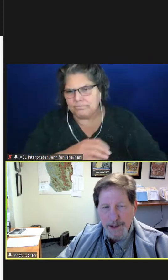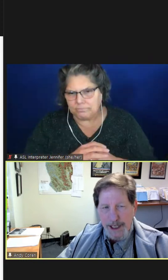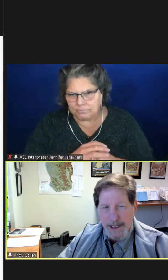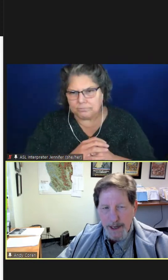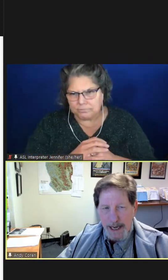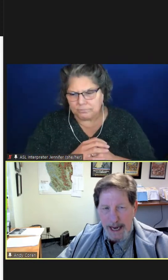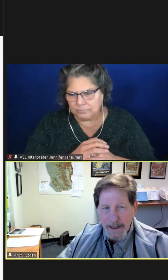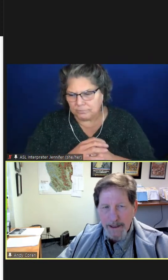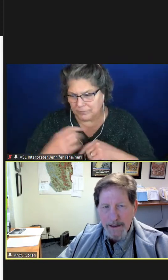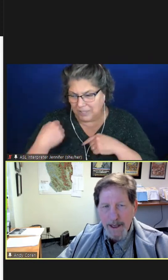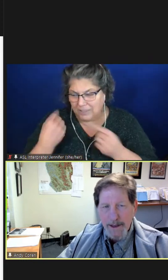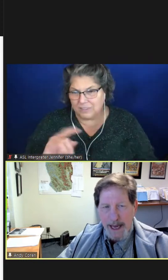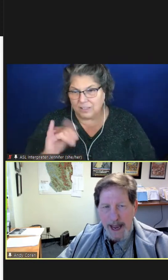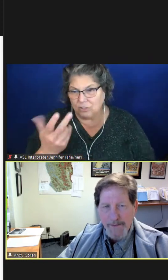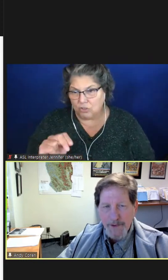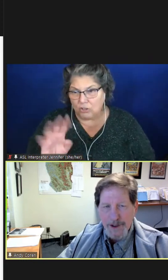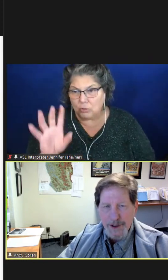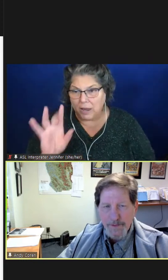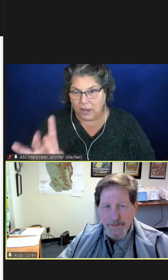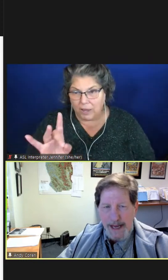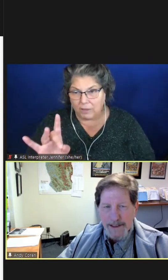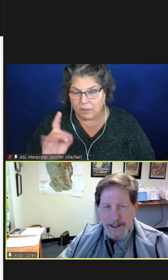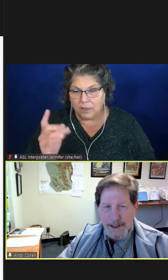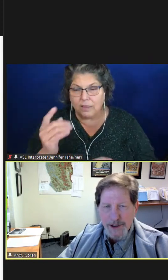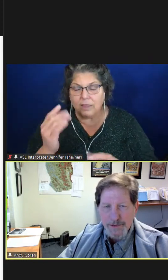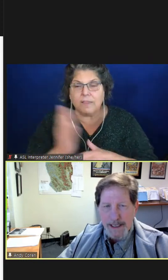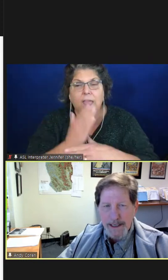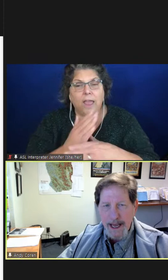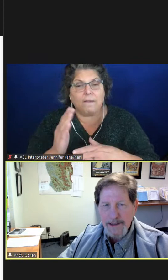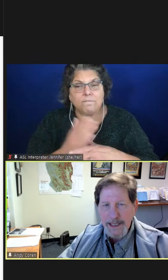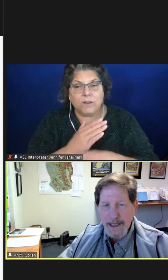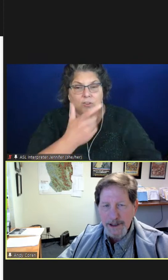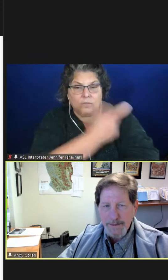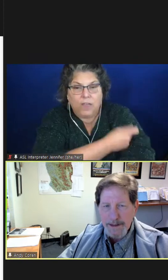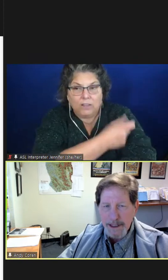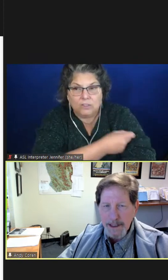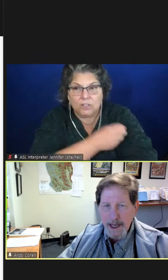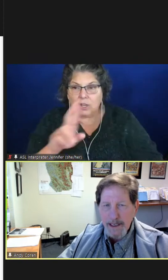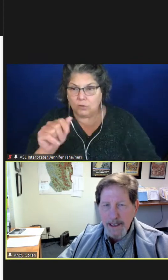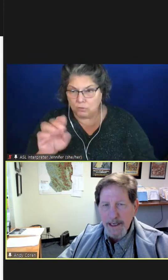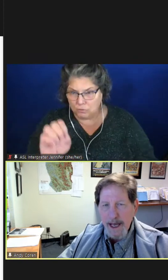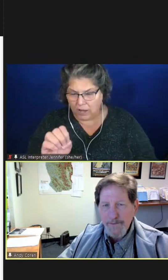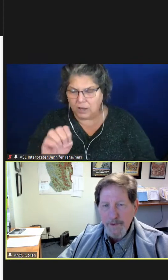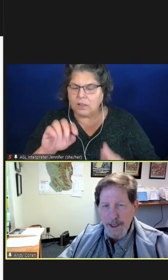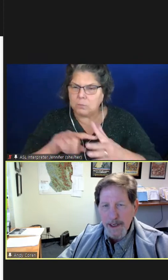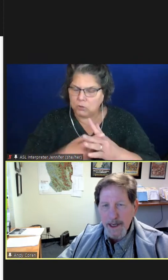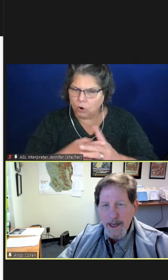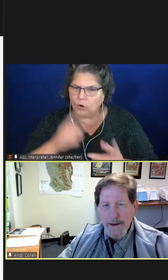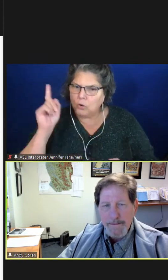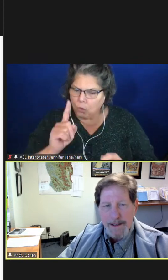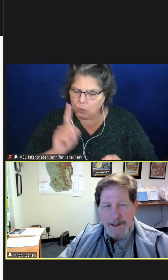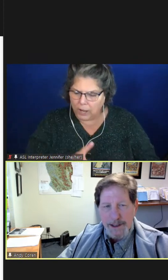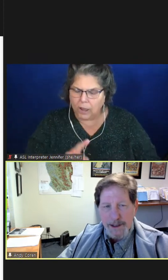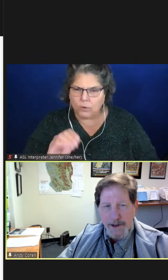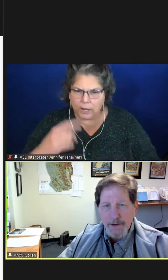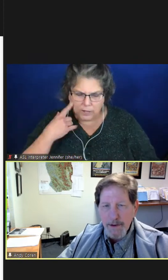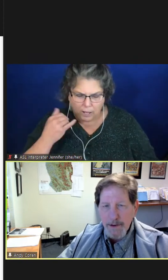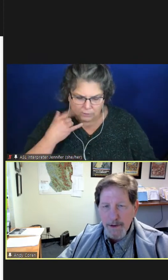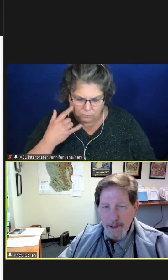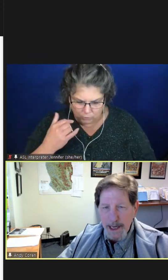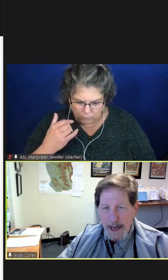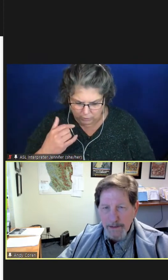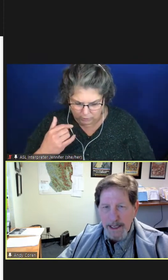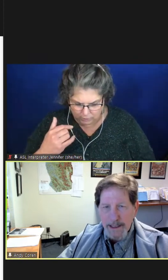Since January 8th, the average vaccination rate has actually been declining in California.